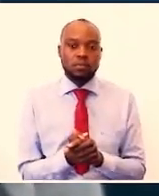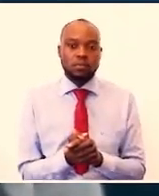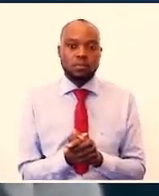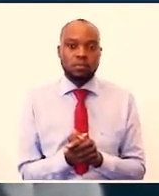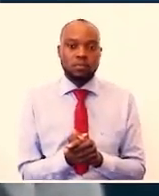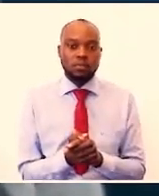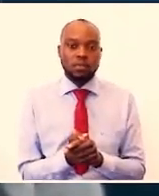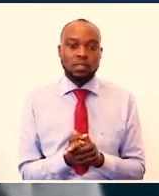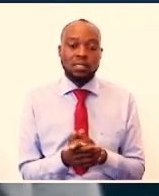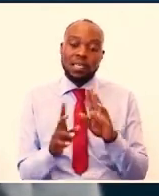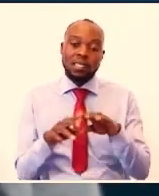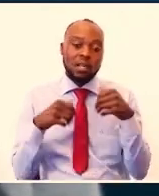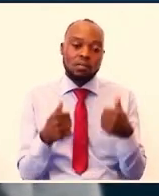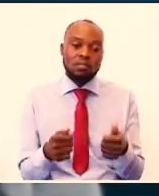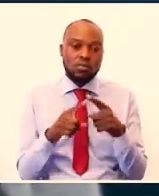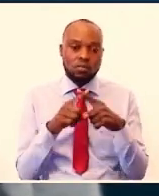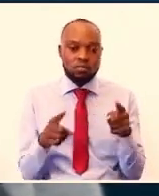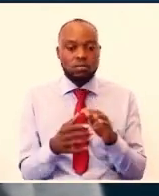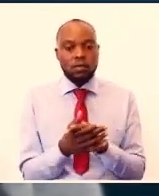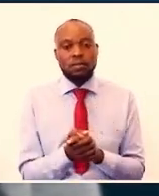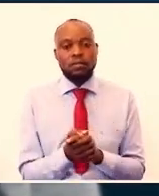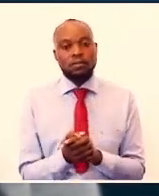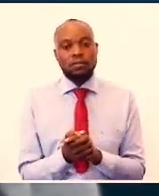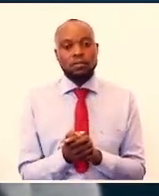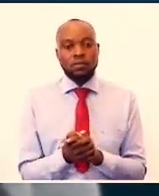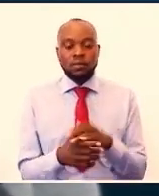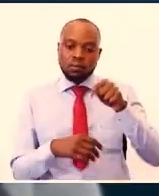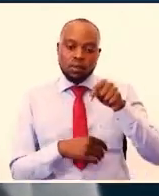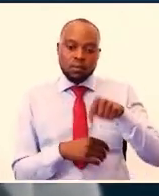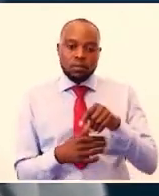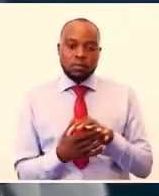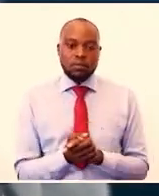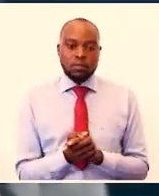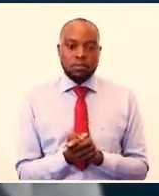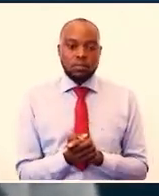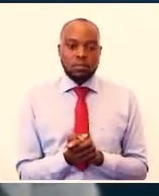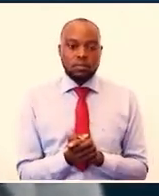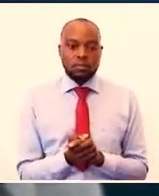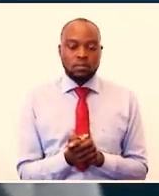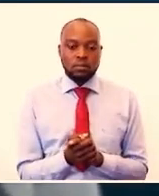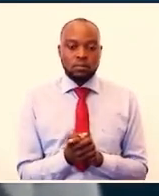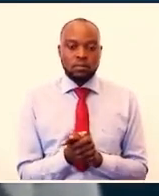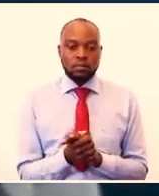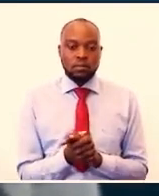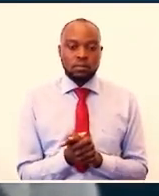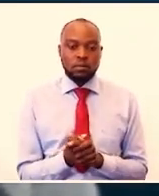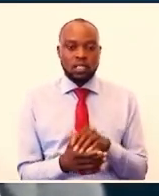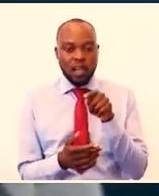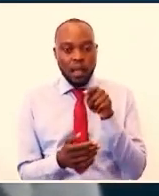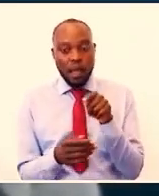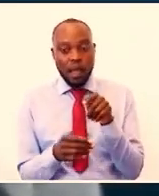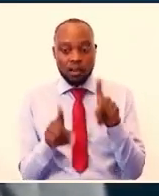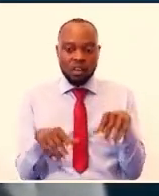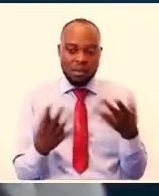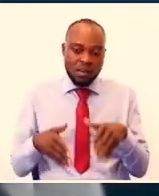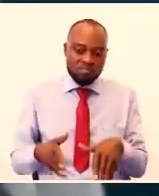complex, but pretty much doable. Today, private debt, Euro bonds account for